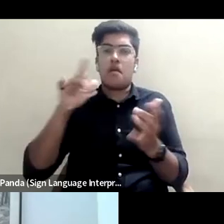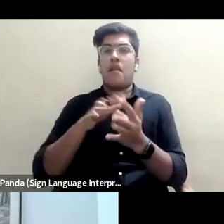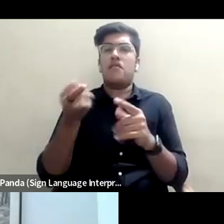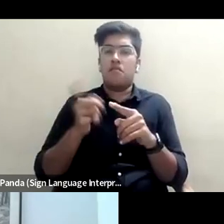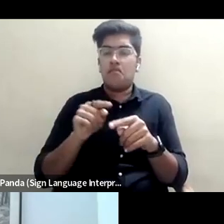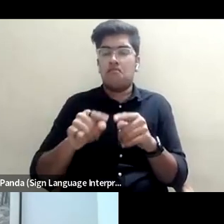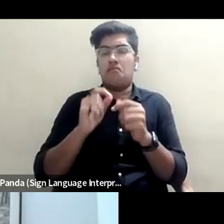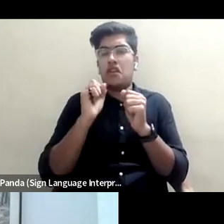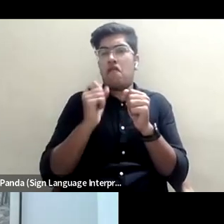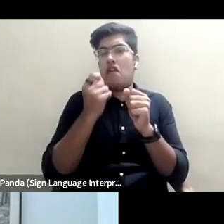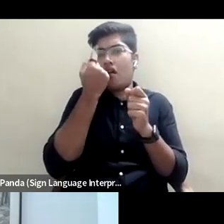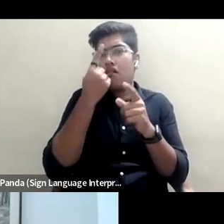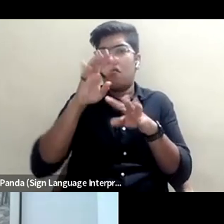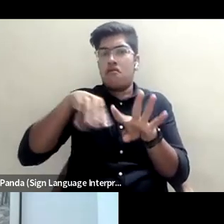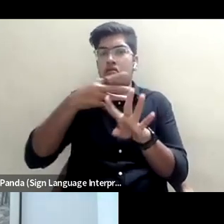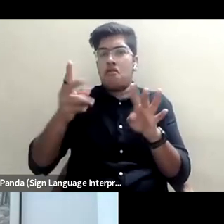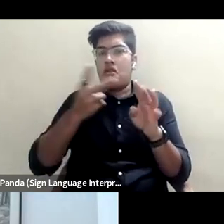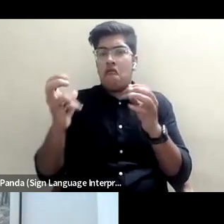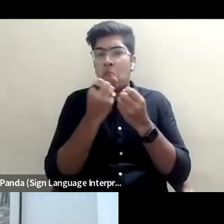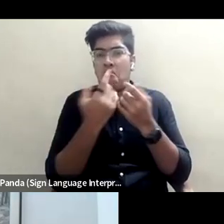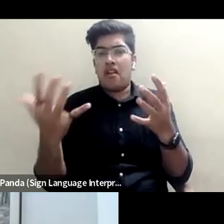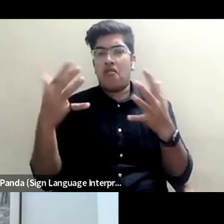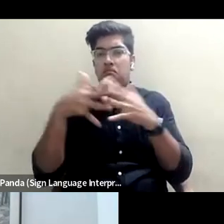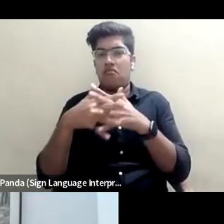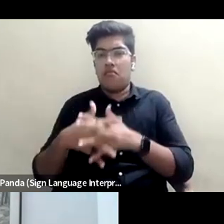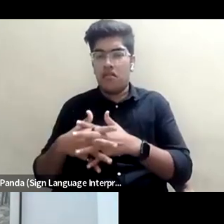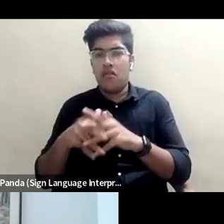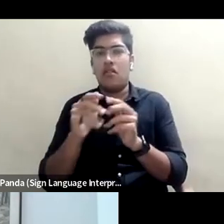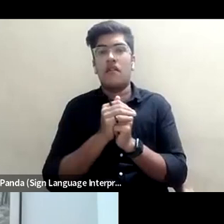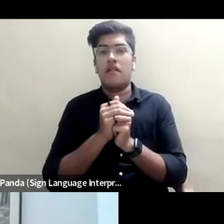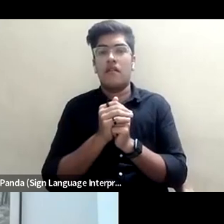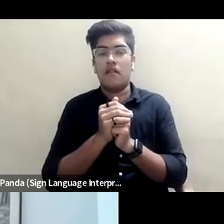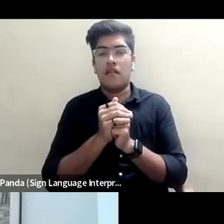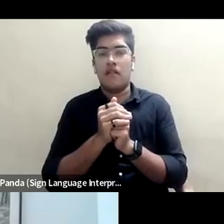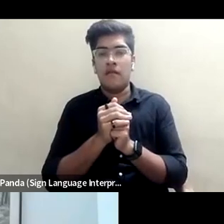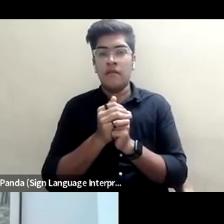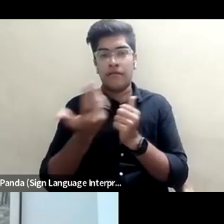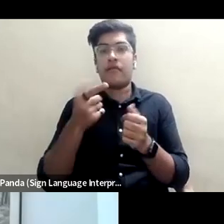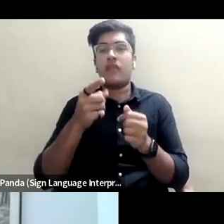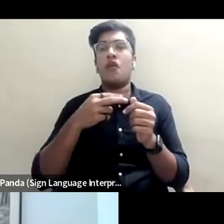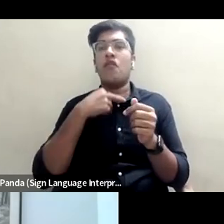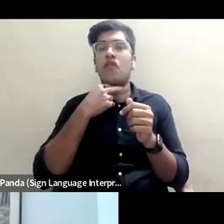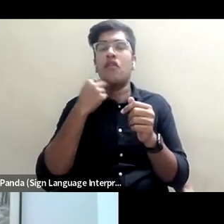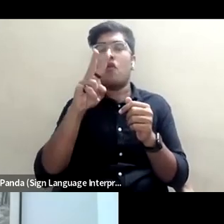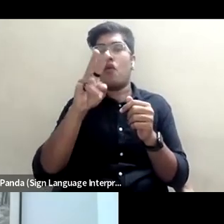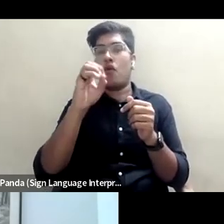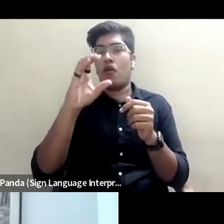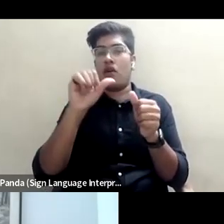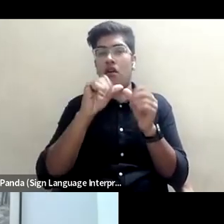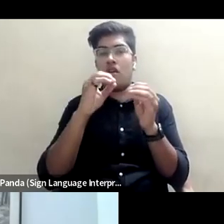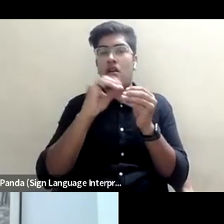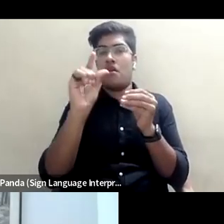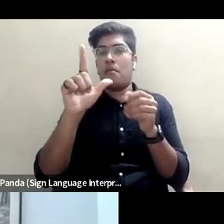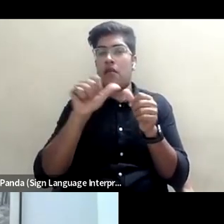And I would say, so far as the vocabulary of the Constitution is concerned, it is the